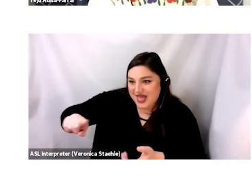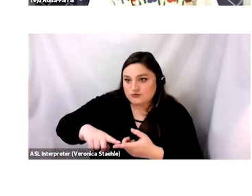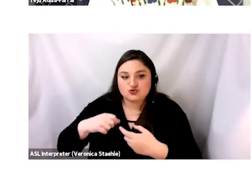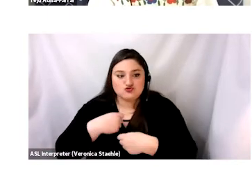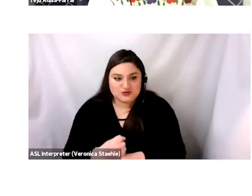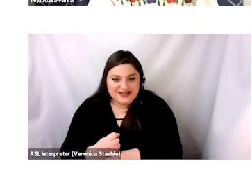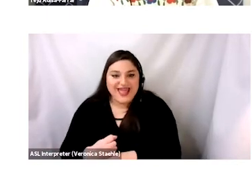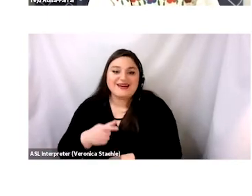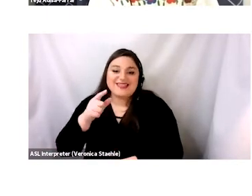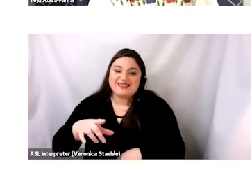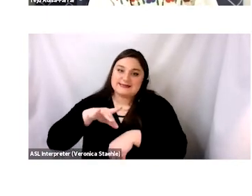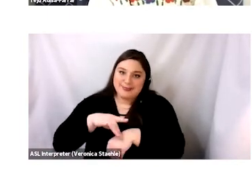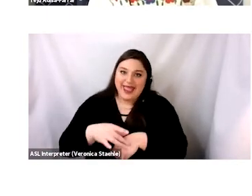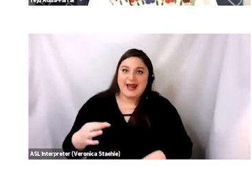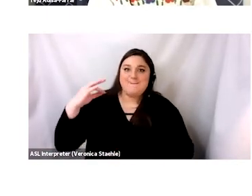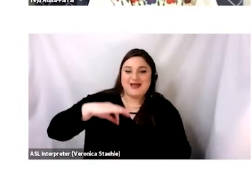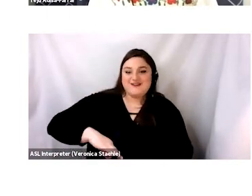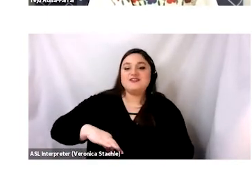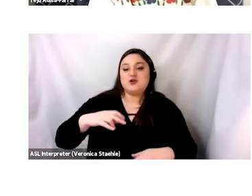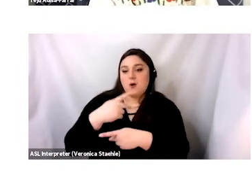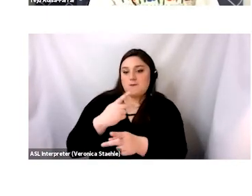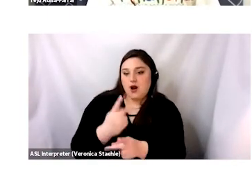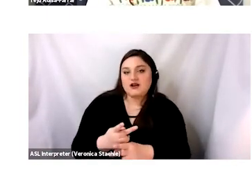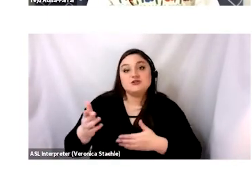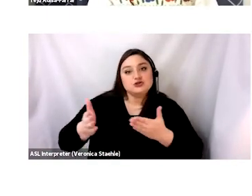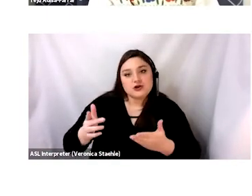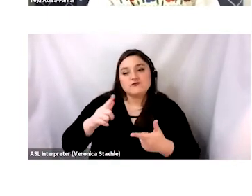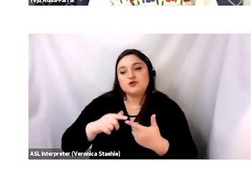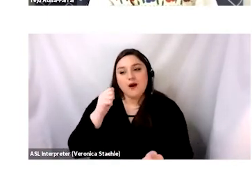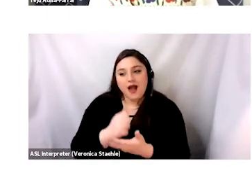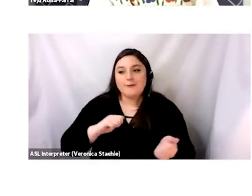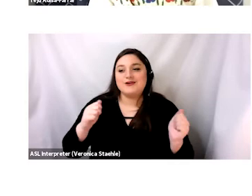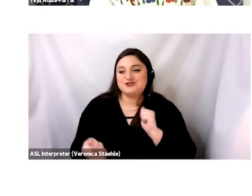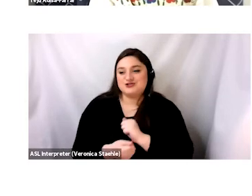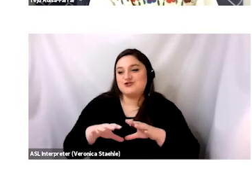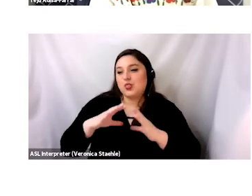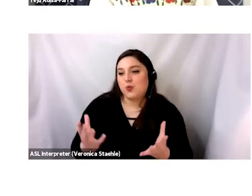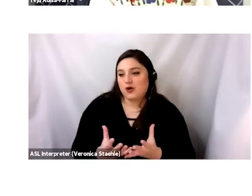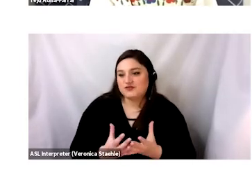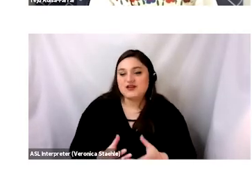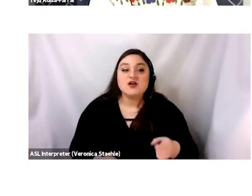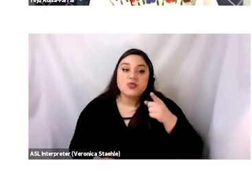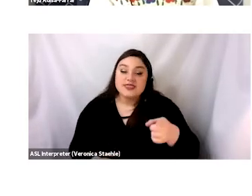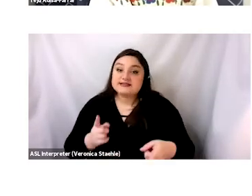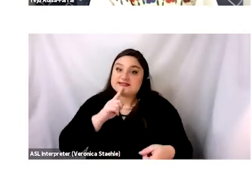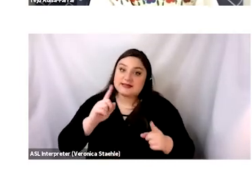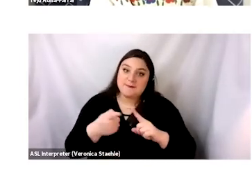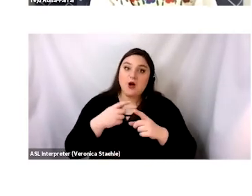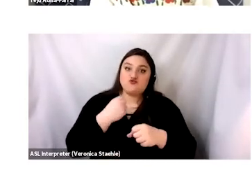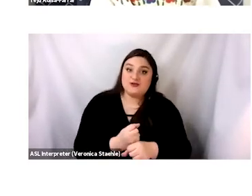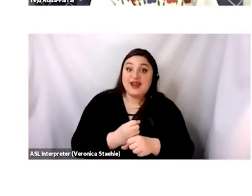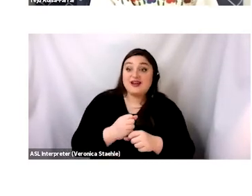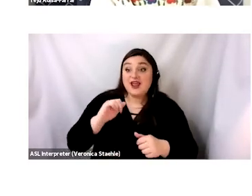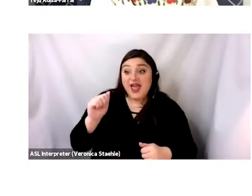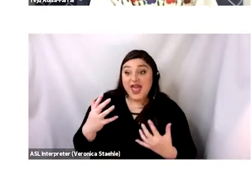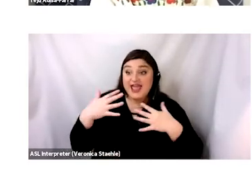uses the profit for good, supporting programs that change the world." So Seed to Shirt is about creating a vertically integrated, sustainable shirt from